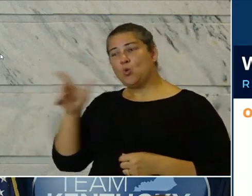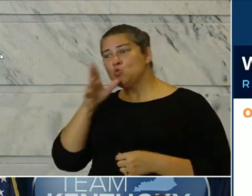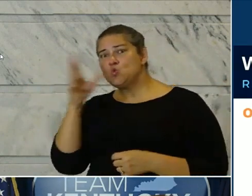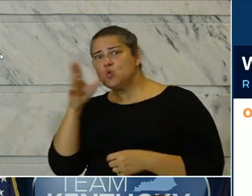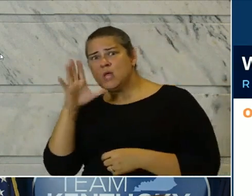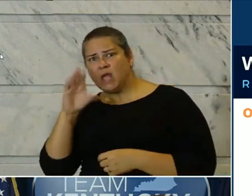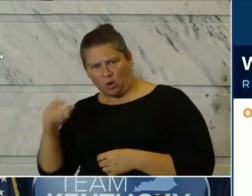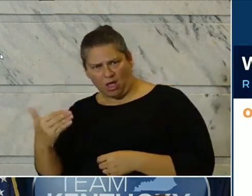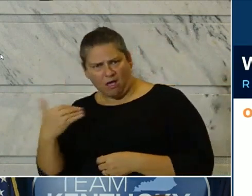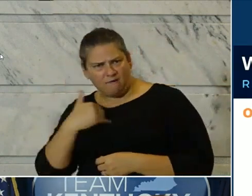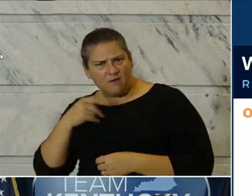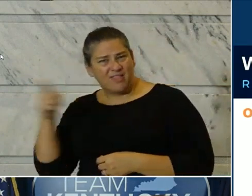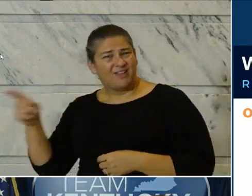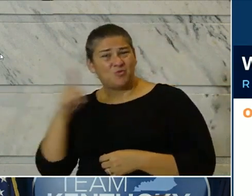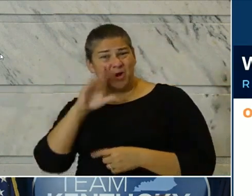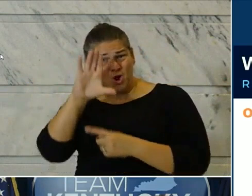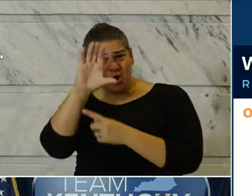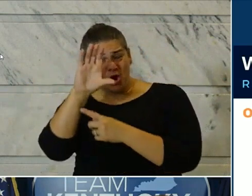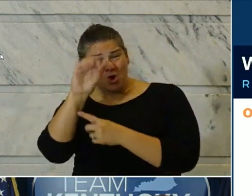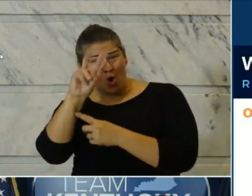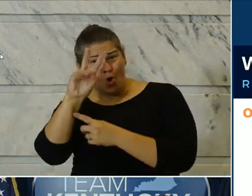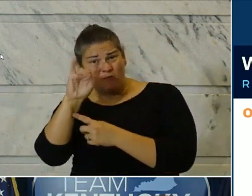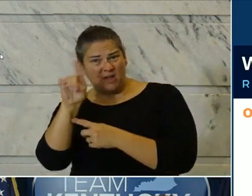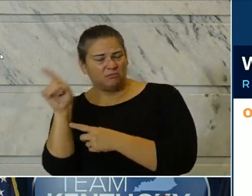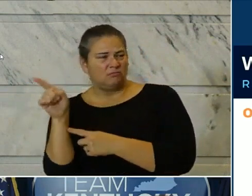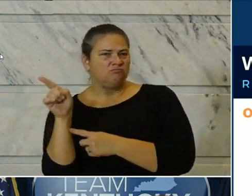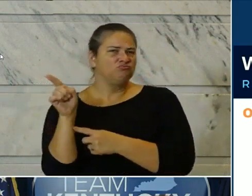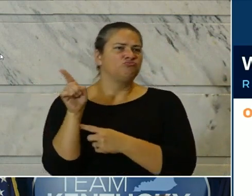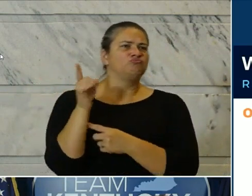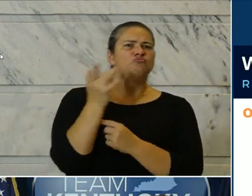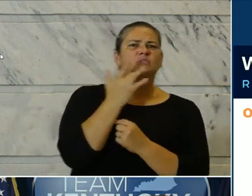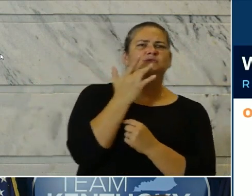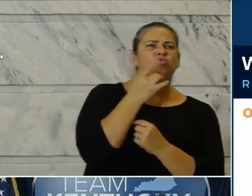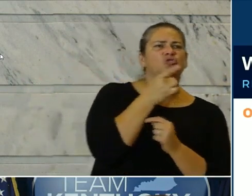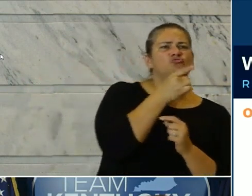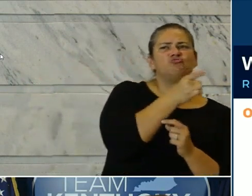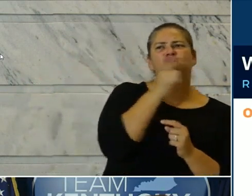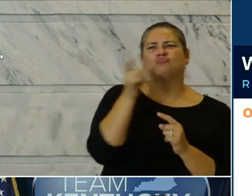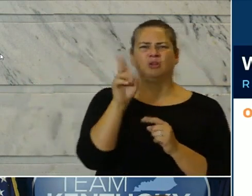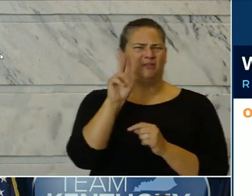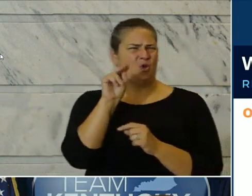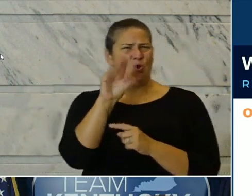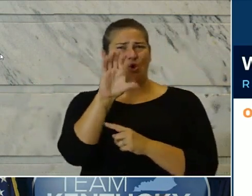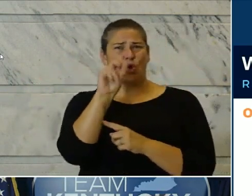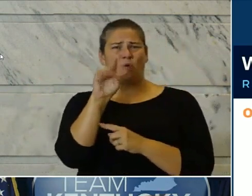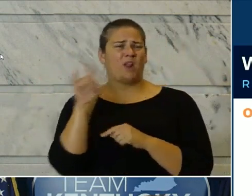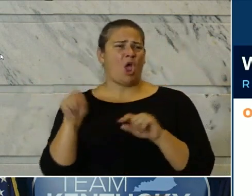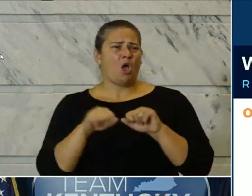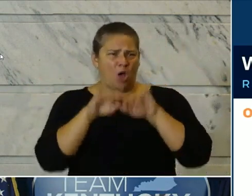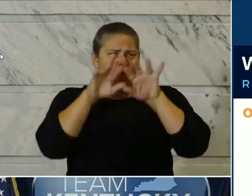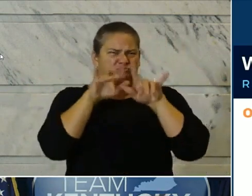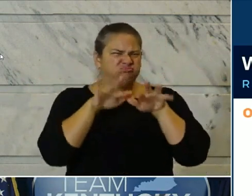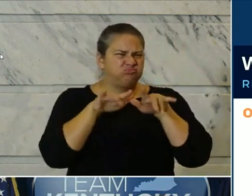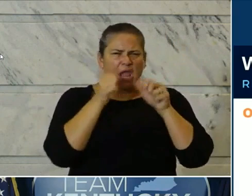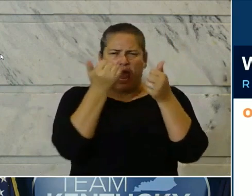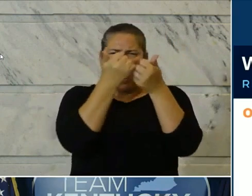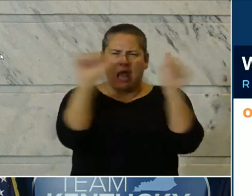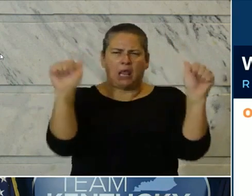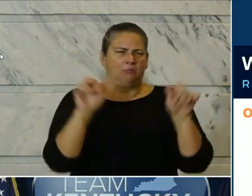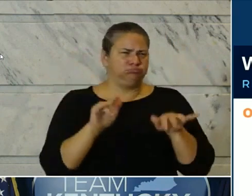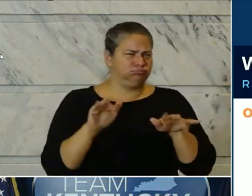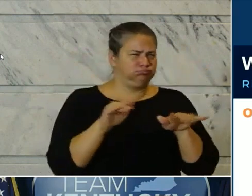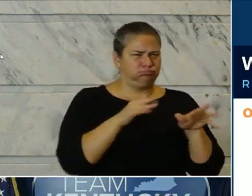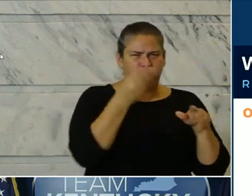doesn't care if you're in northern, eastern, western, south central Kentucky. It can very quickly explode